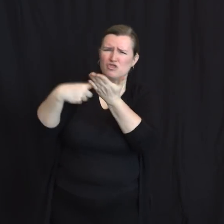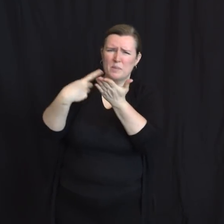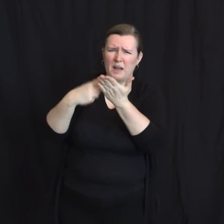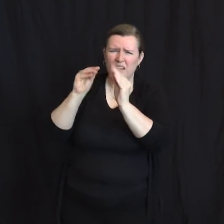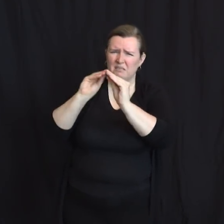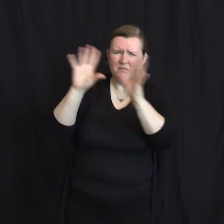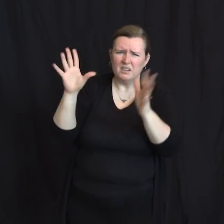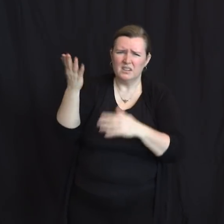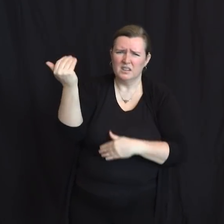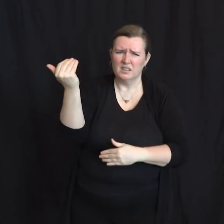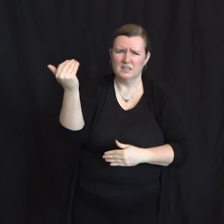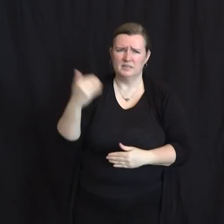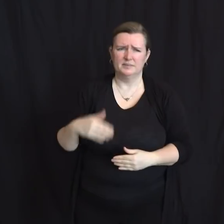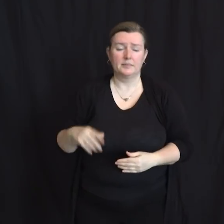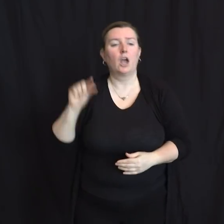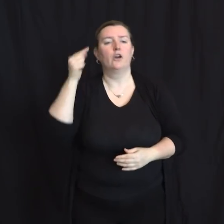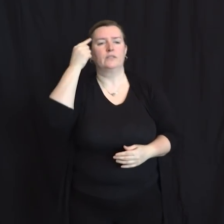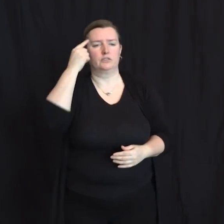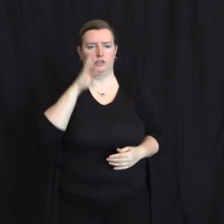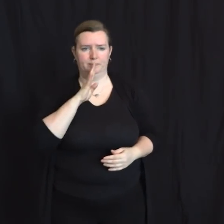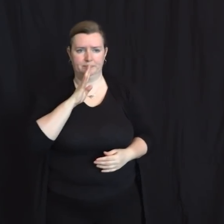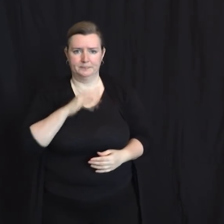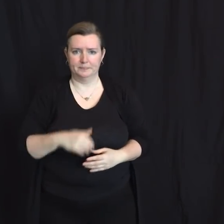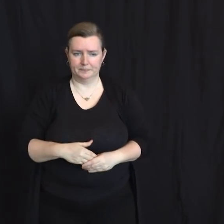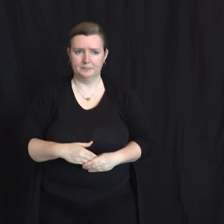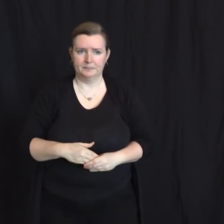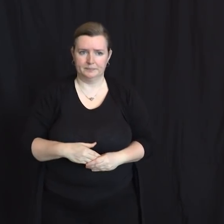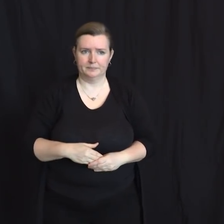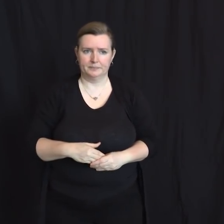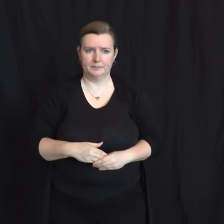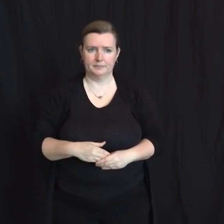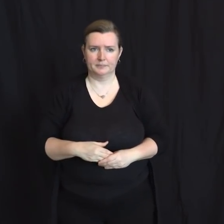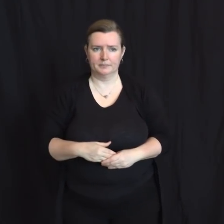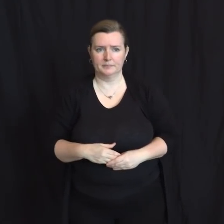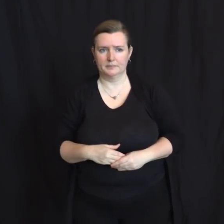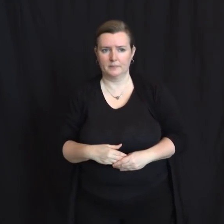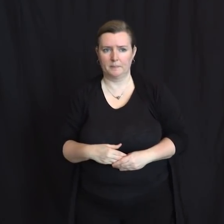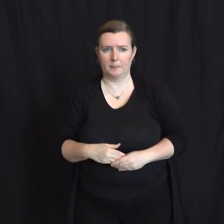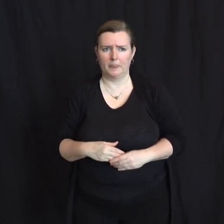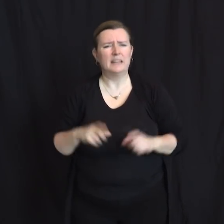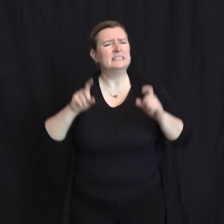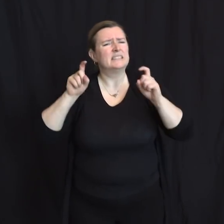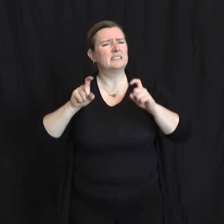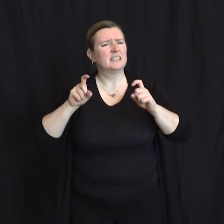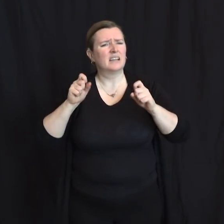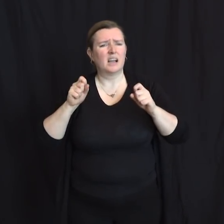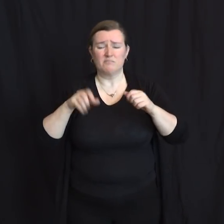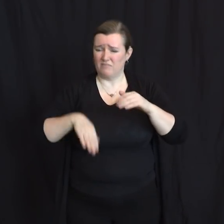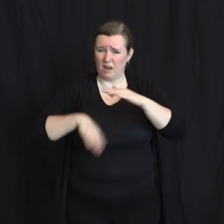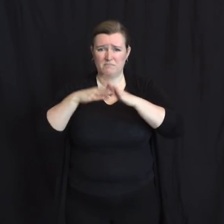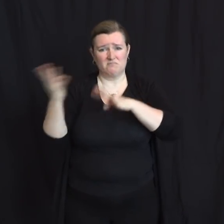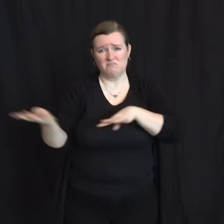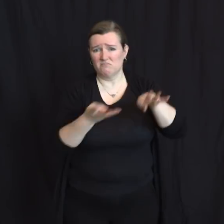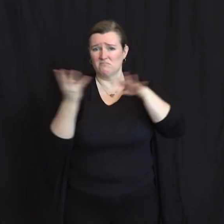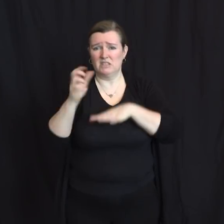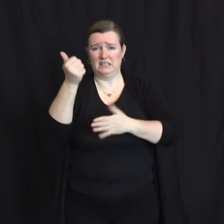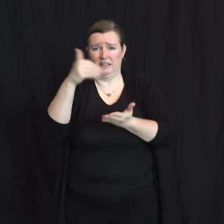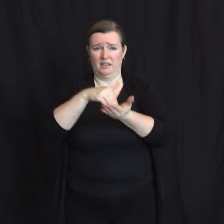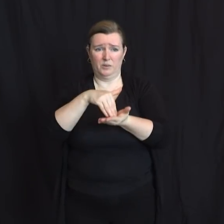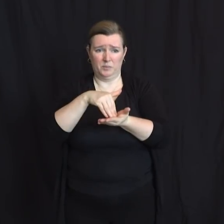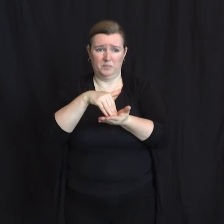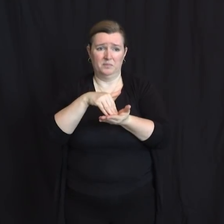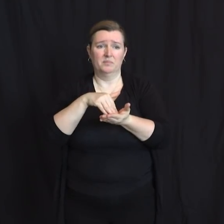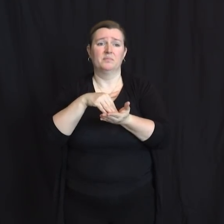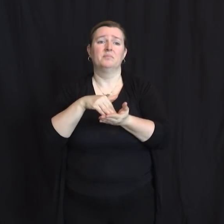I have been referring to the one that's the most scalable. That's my answer. So the one that is 10,000, then you can go to another module. I think